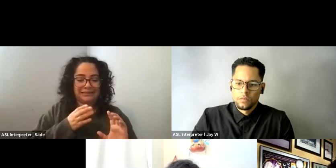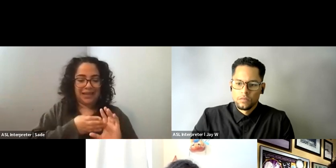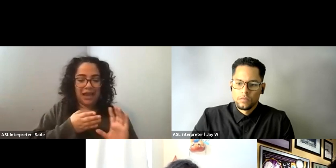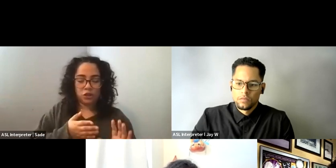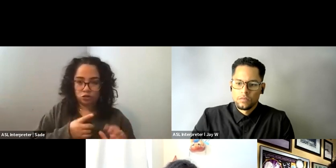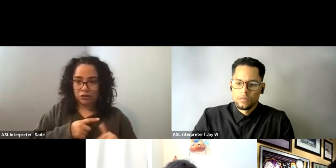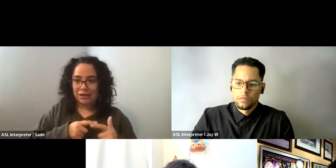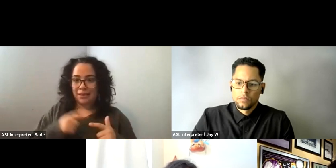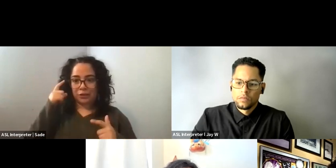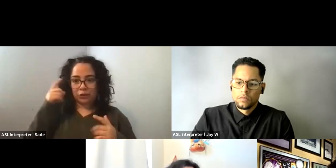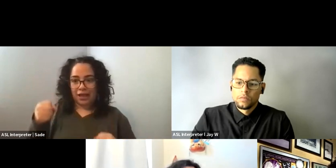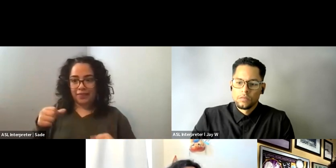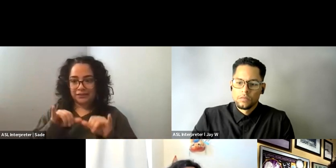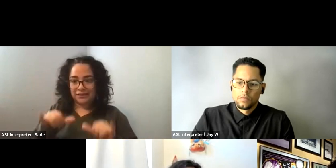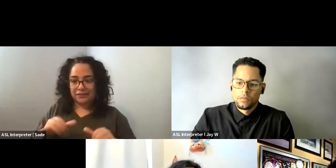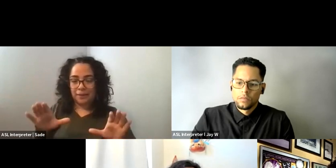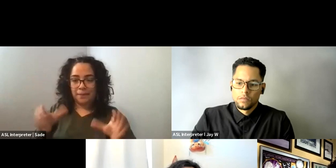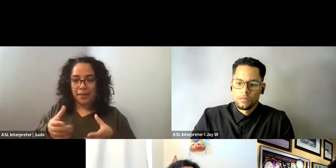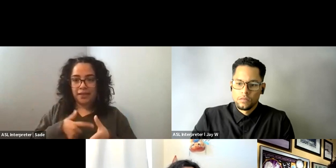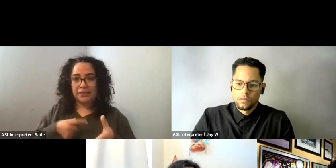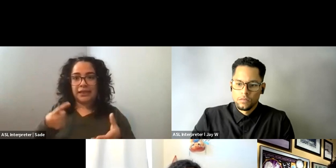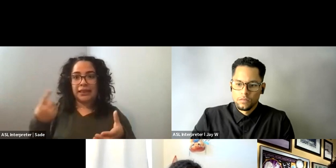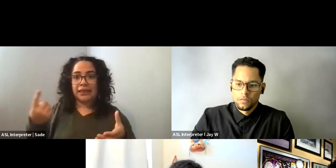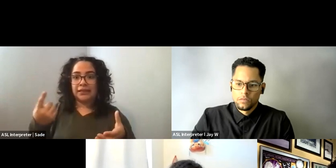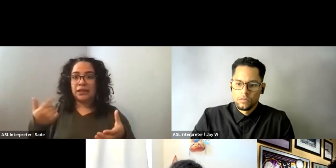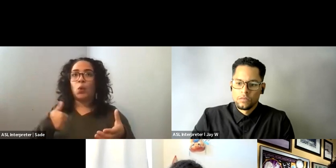system as the thing that we have to like